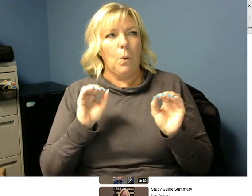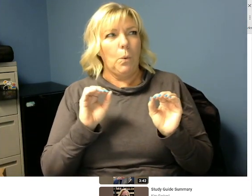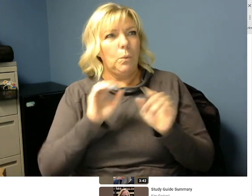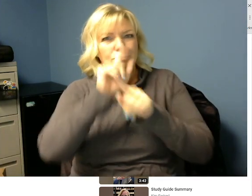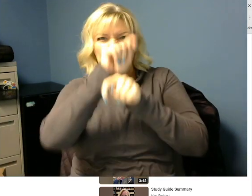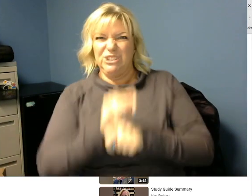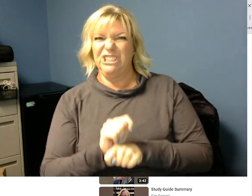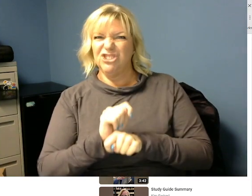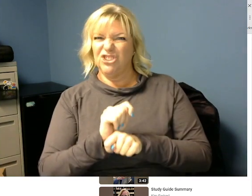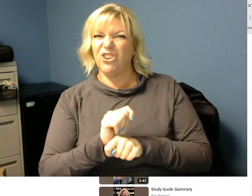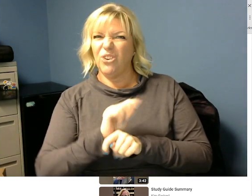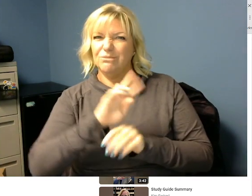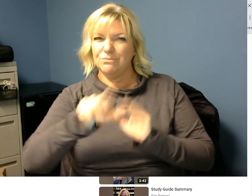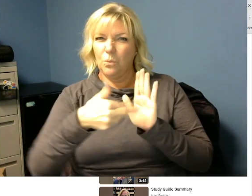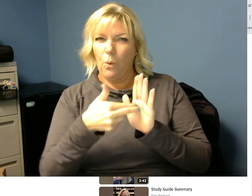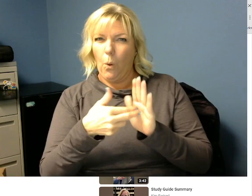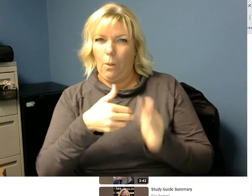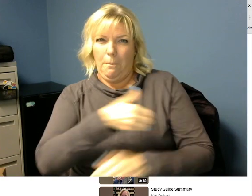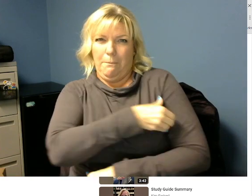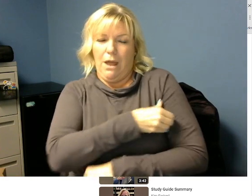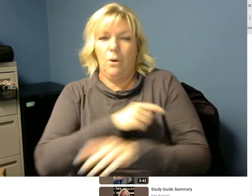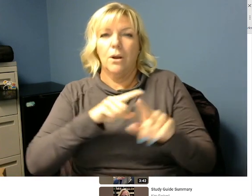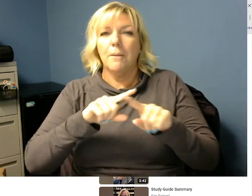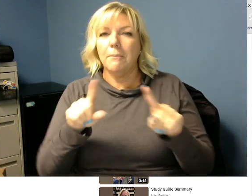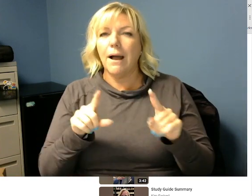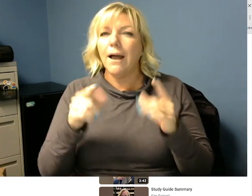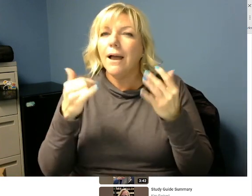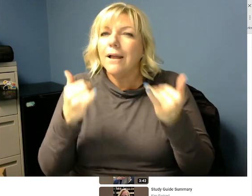of power in the colonial period. We gotta kind of